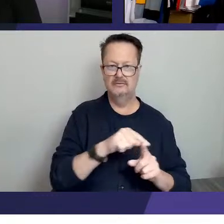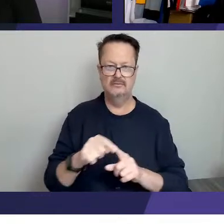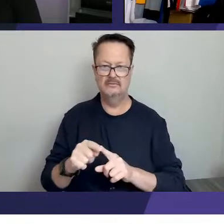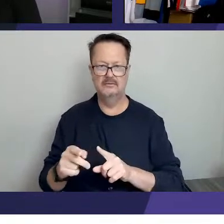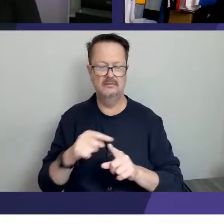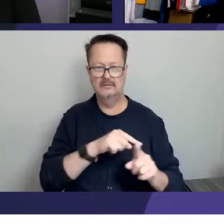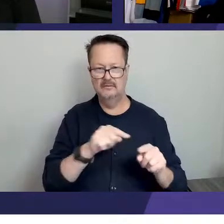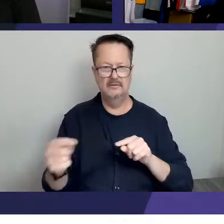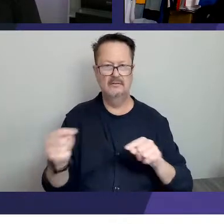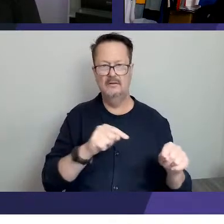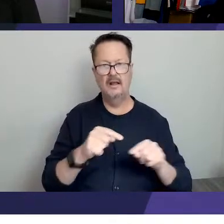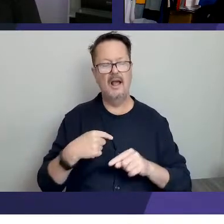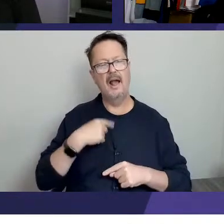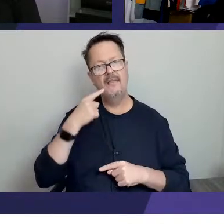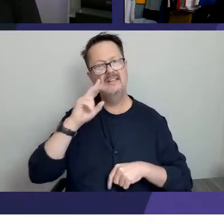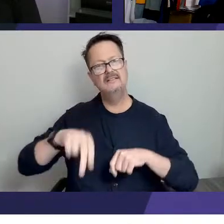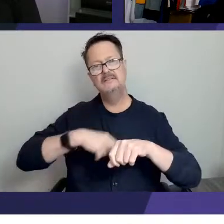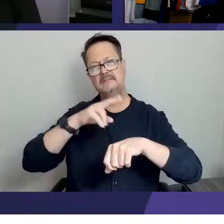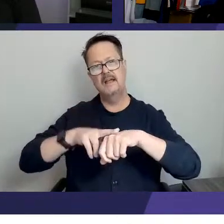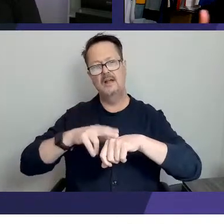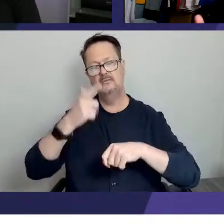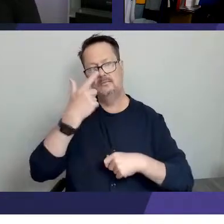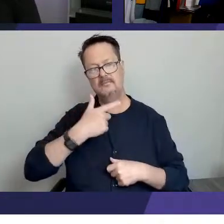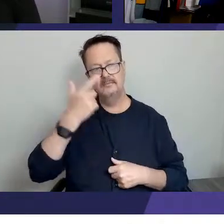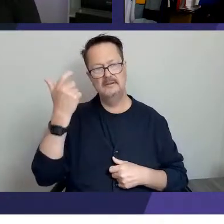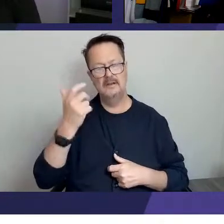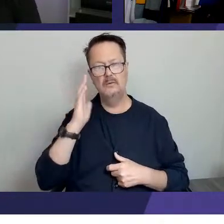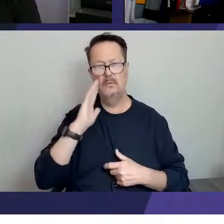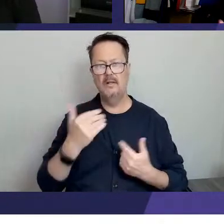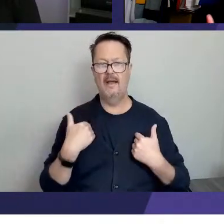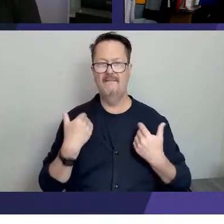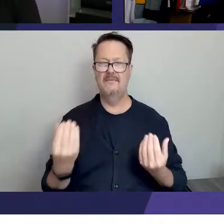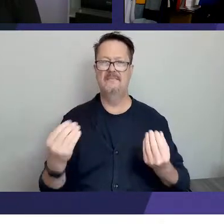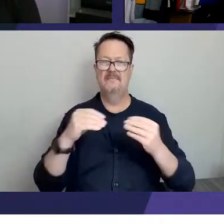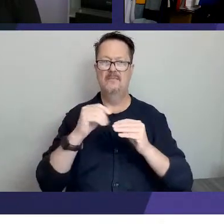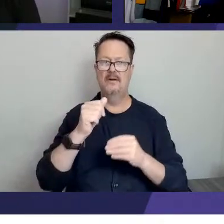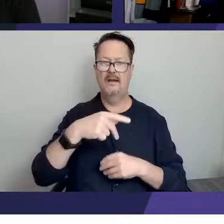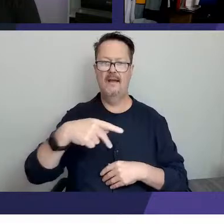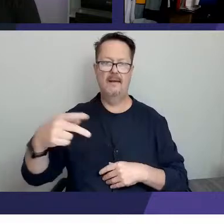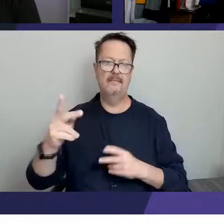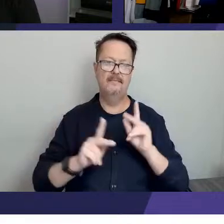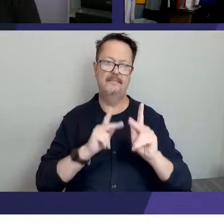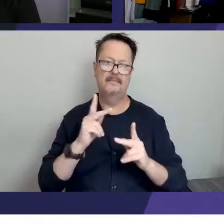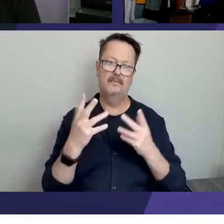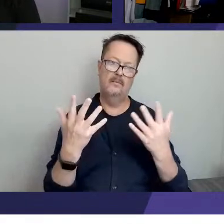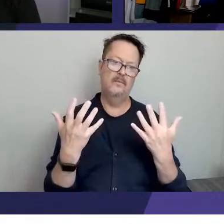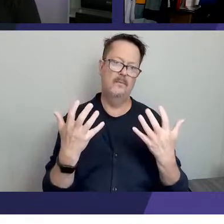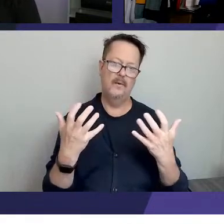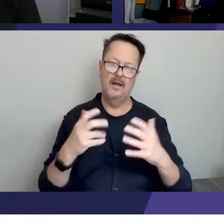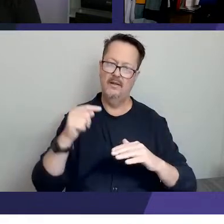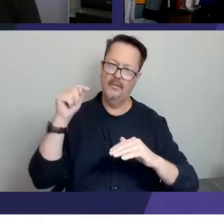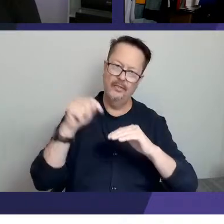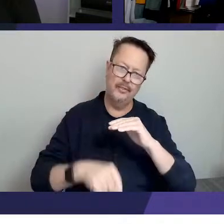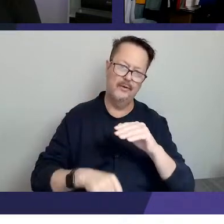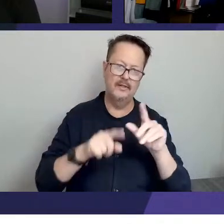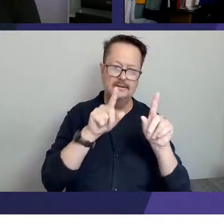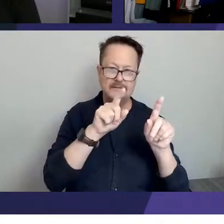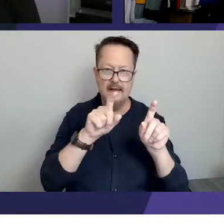I think it's natural because there's going to be more of these applications and people want to be thoroughly testing